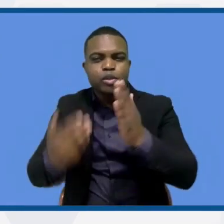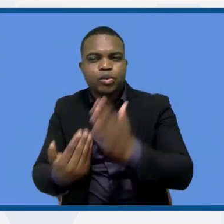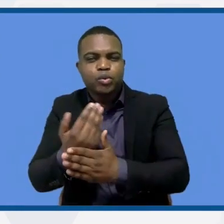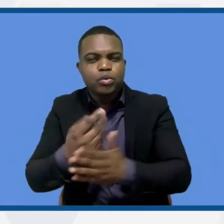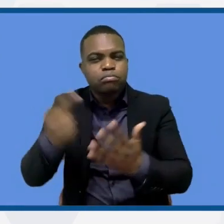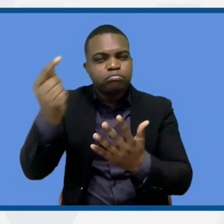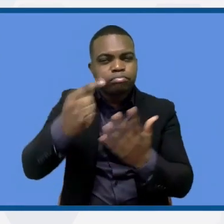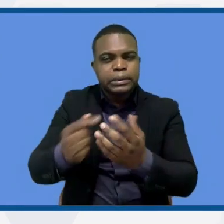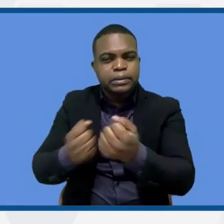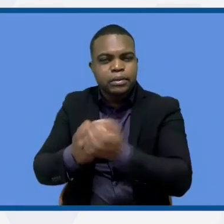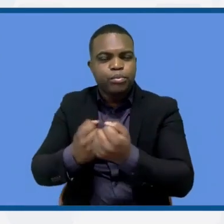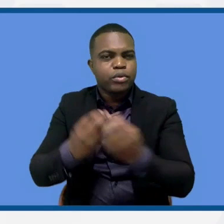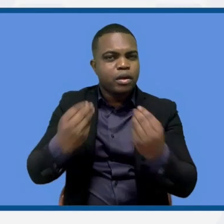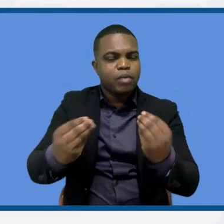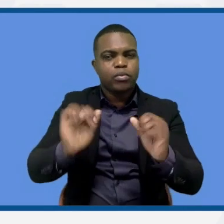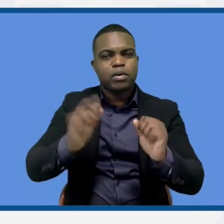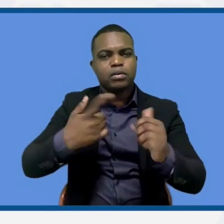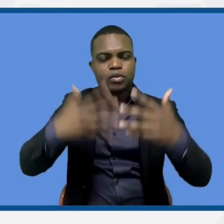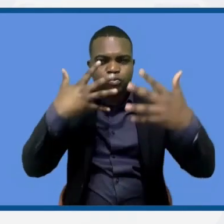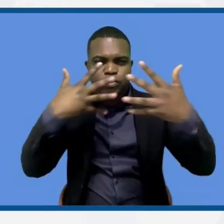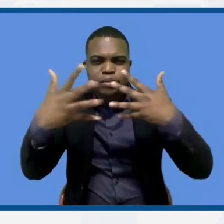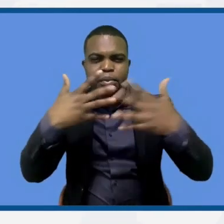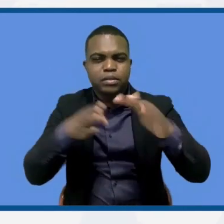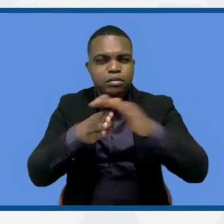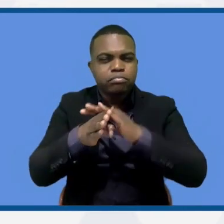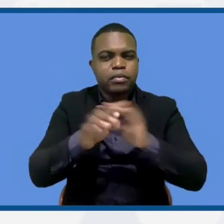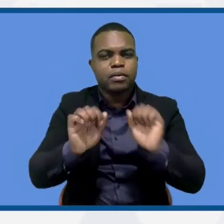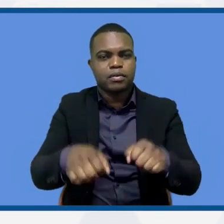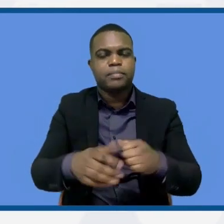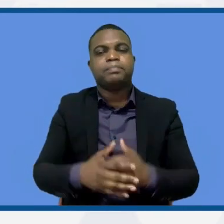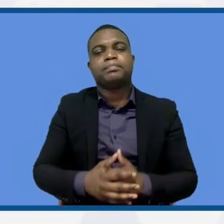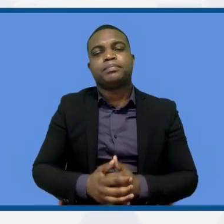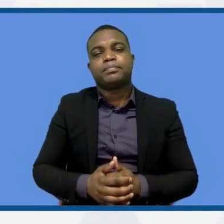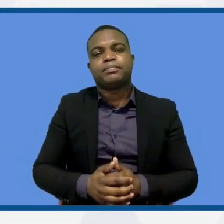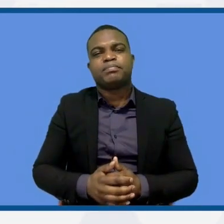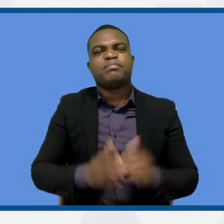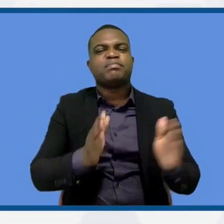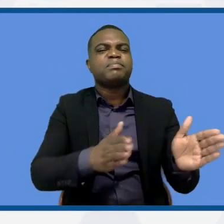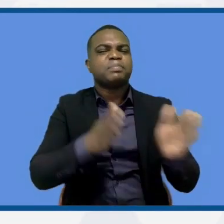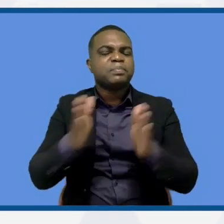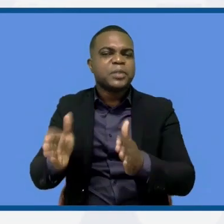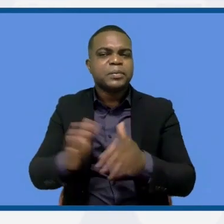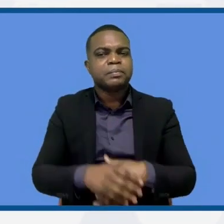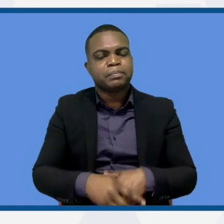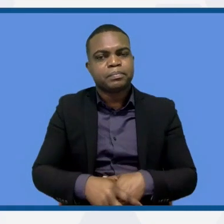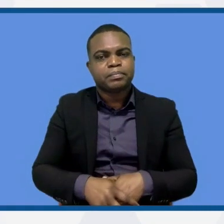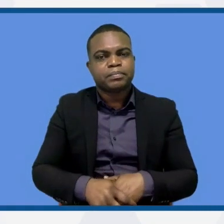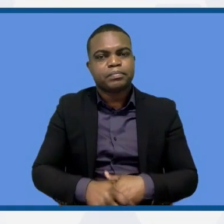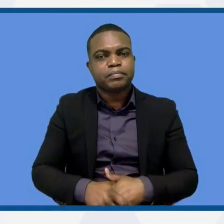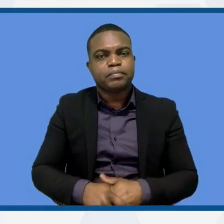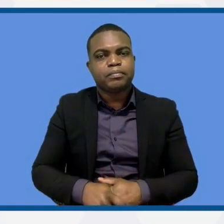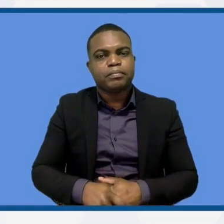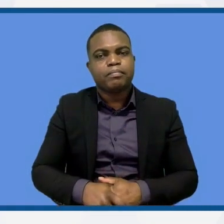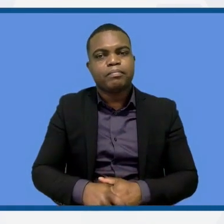Now, the report also included a guide to implement all the recommendations according